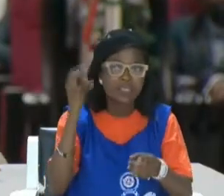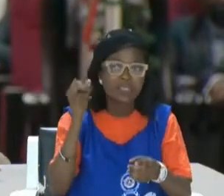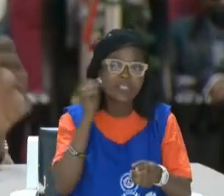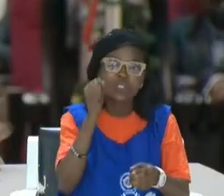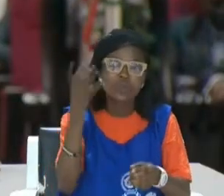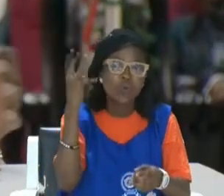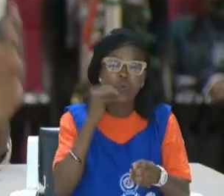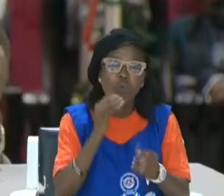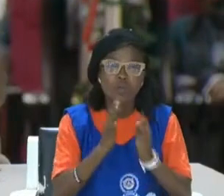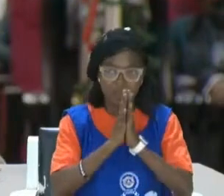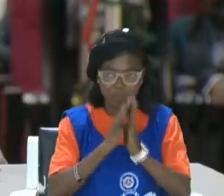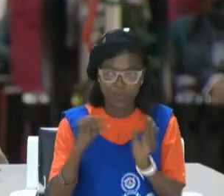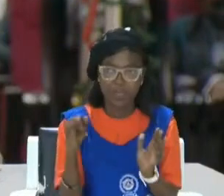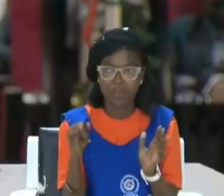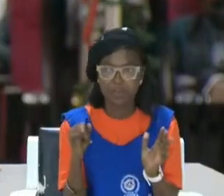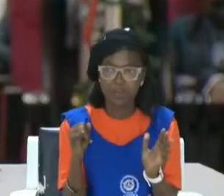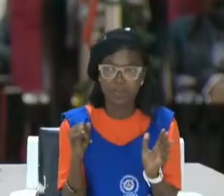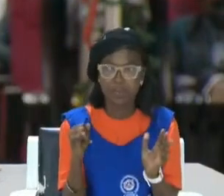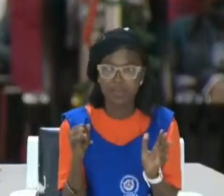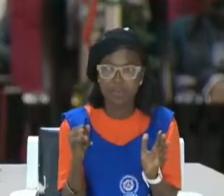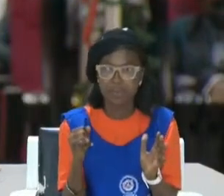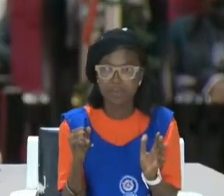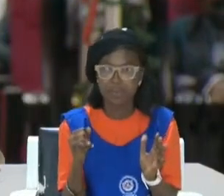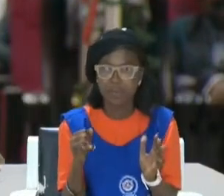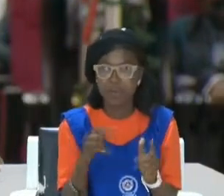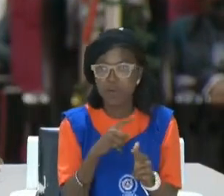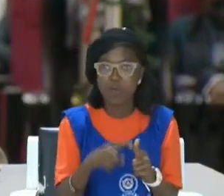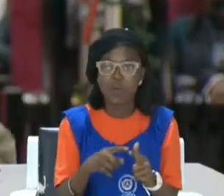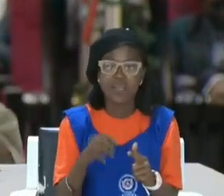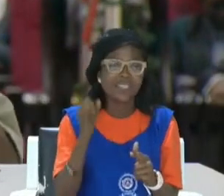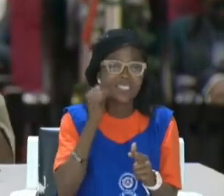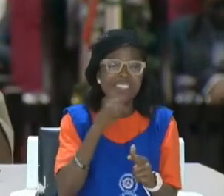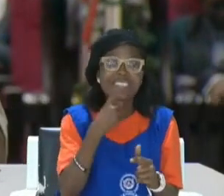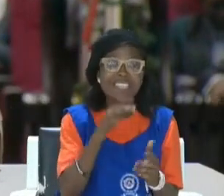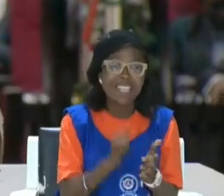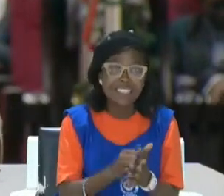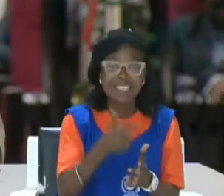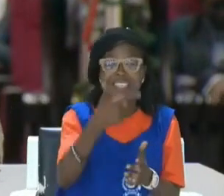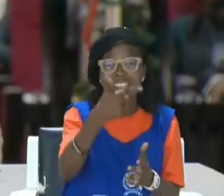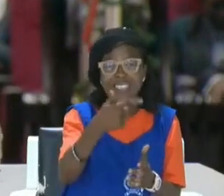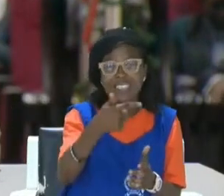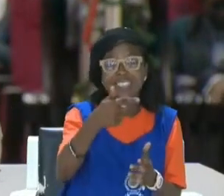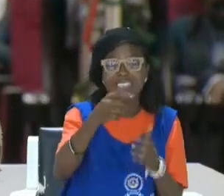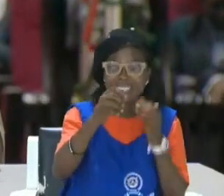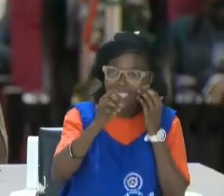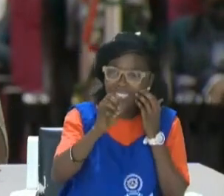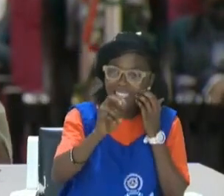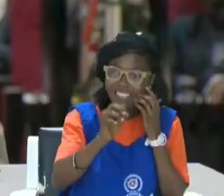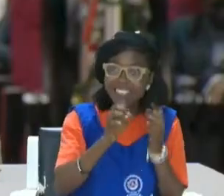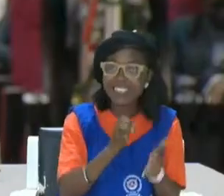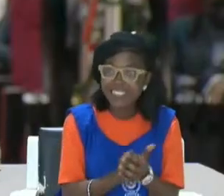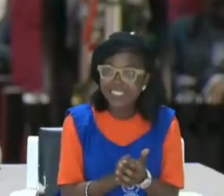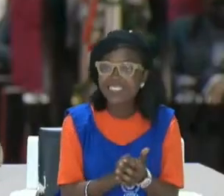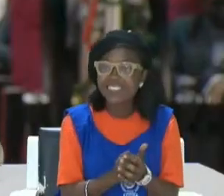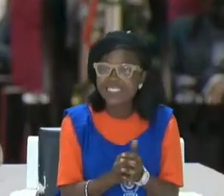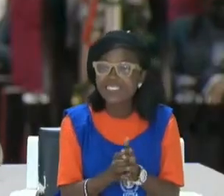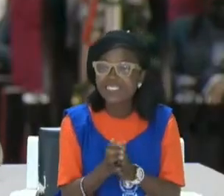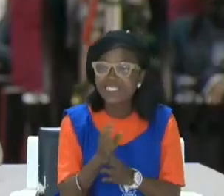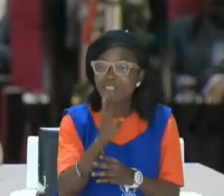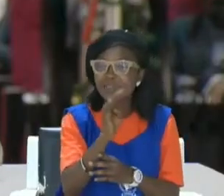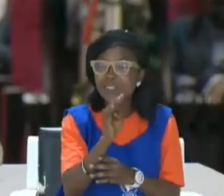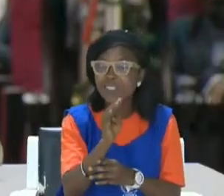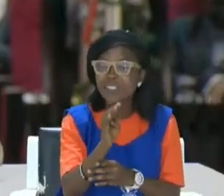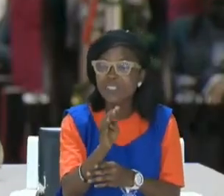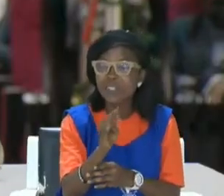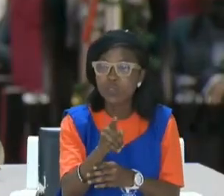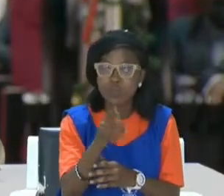praying. Incidentally, when she said Genesis 14, she wanted to say Exodus 14. I'm sure you know